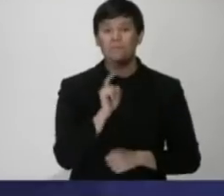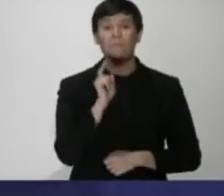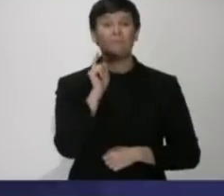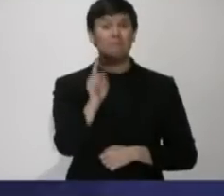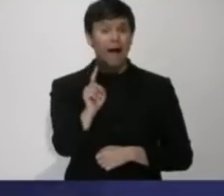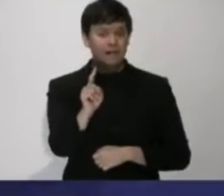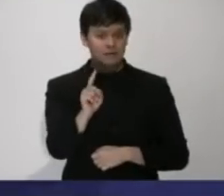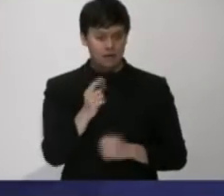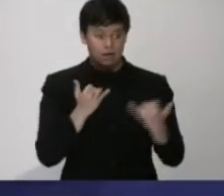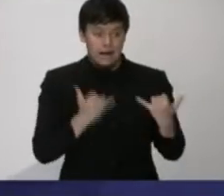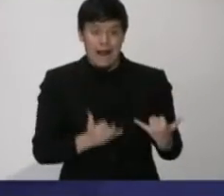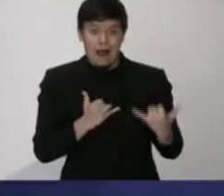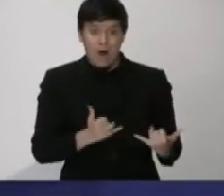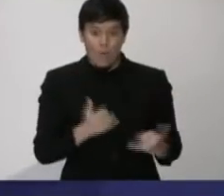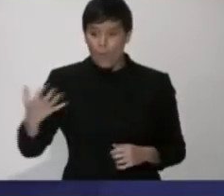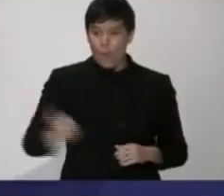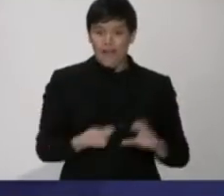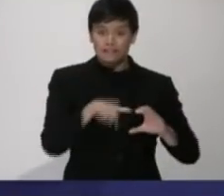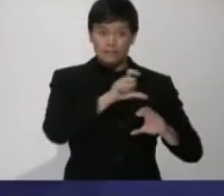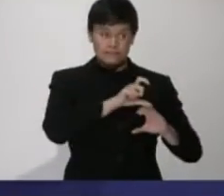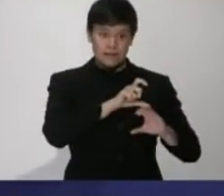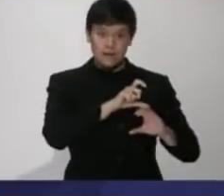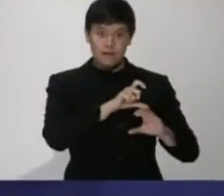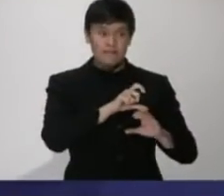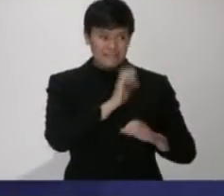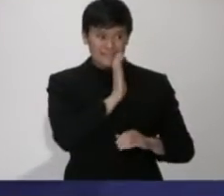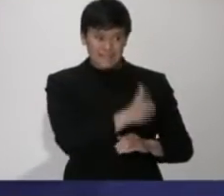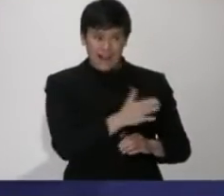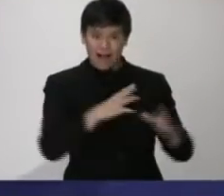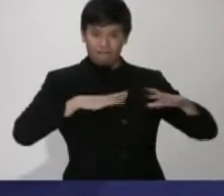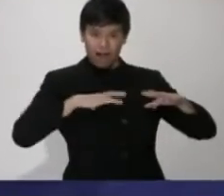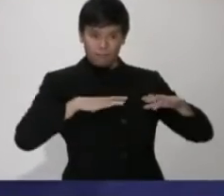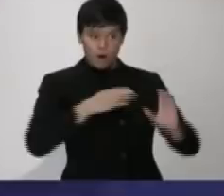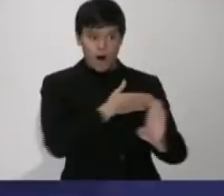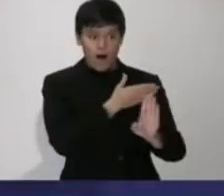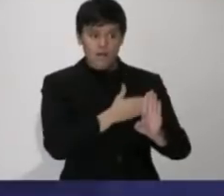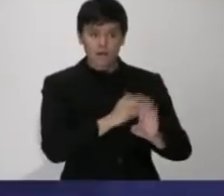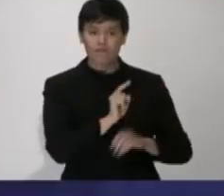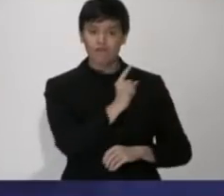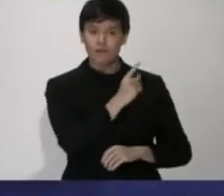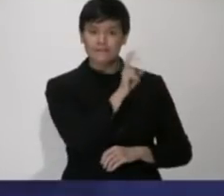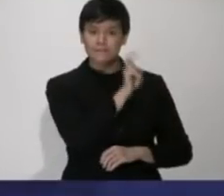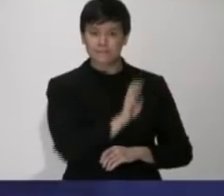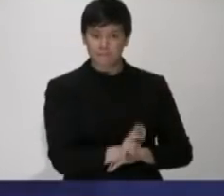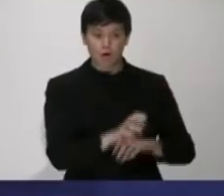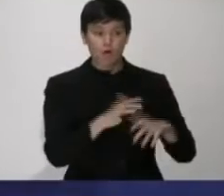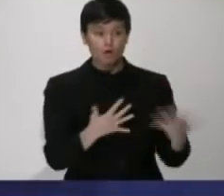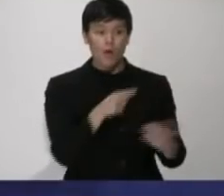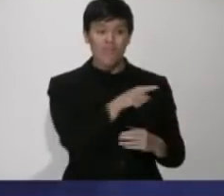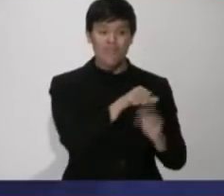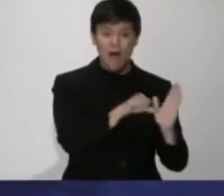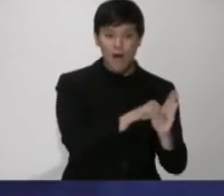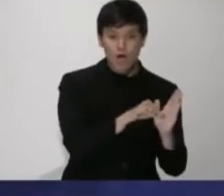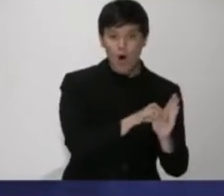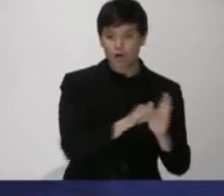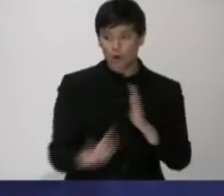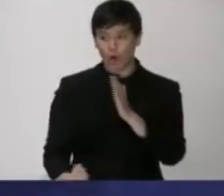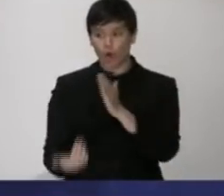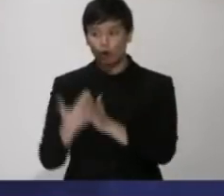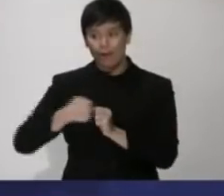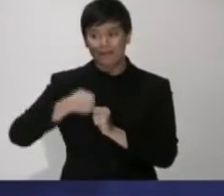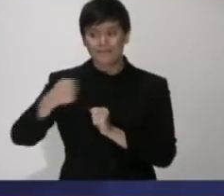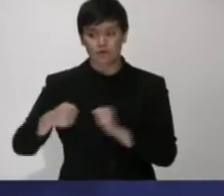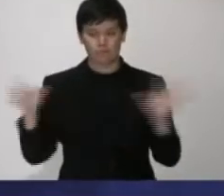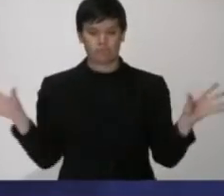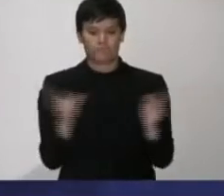of the current extension scheme, so that the combined cost of that and the new scheme being announced today is an additional